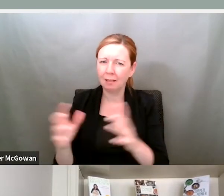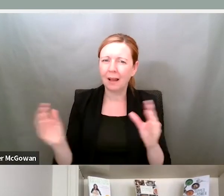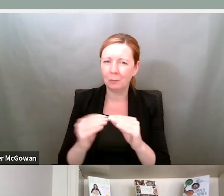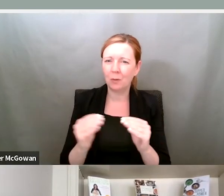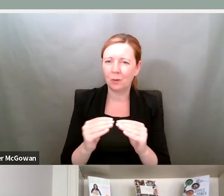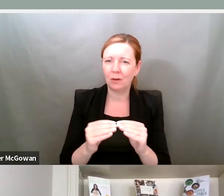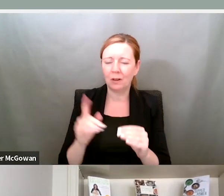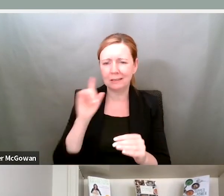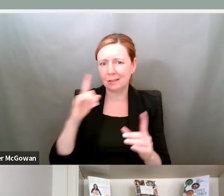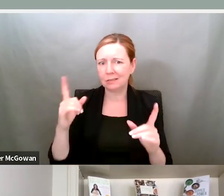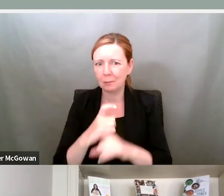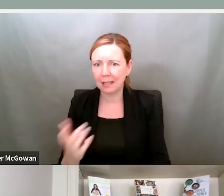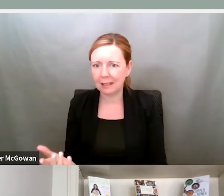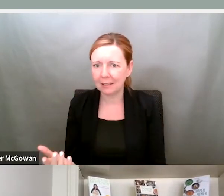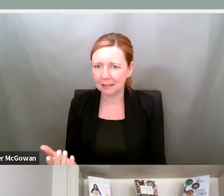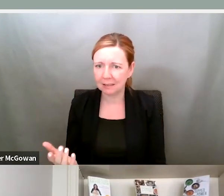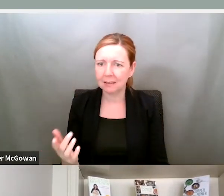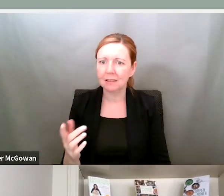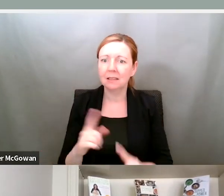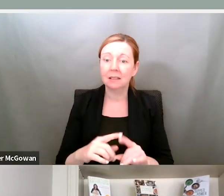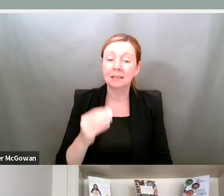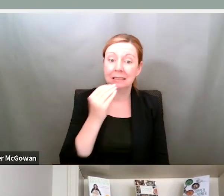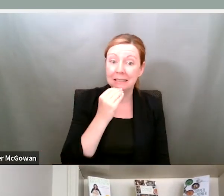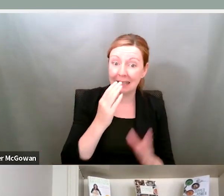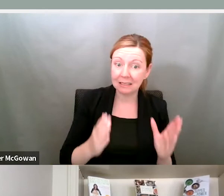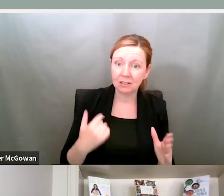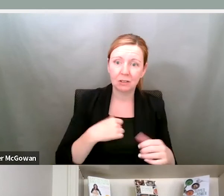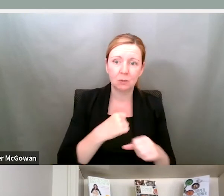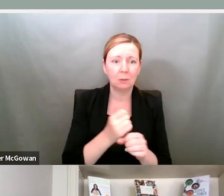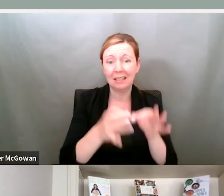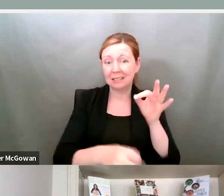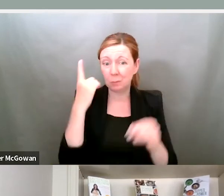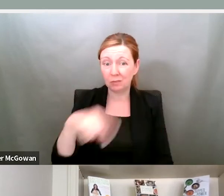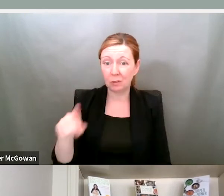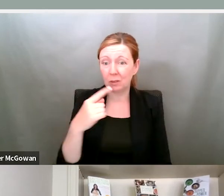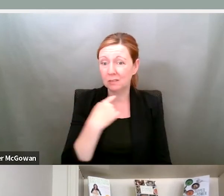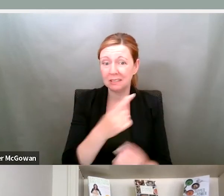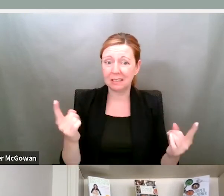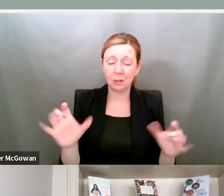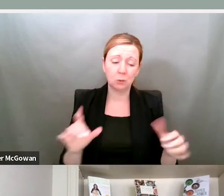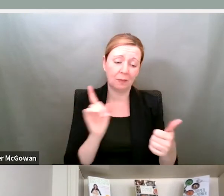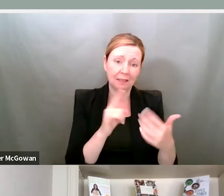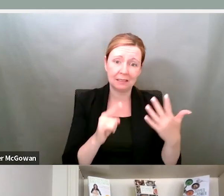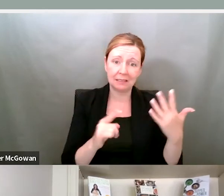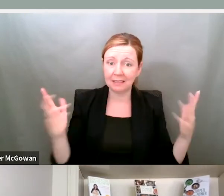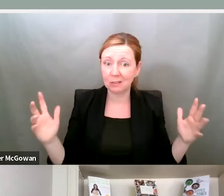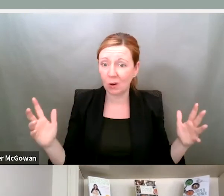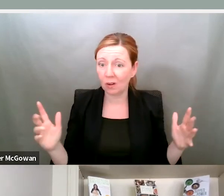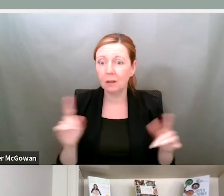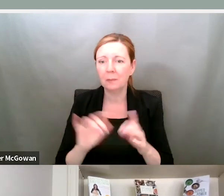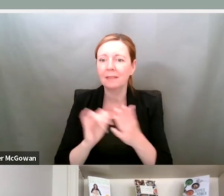it. It sounds complicated. Dietitians, we make it super simple. We just tell you, do this, do this, do this. But that's the